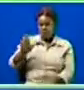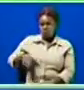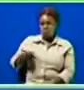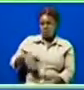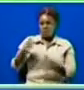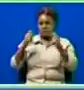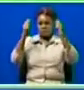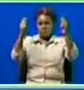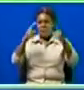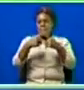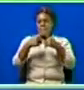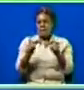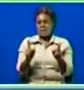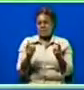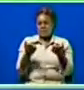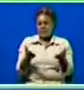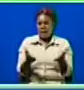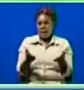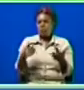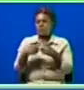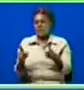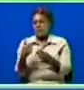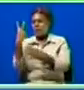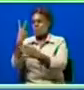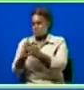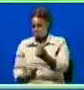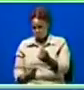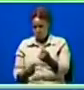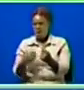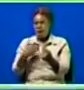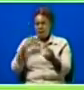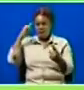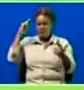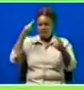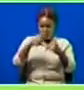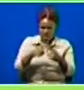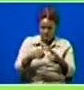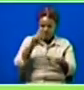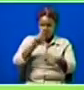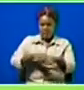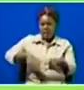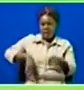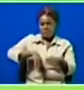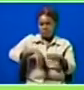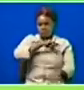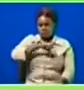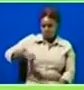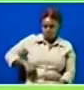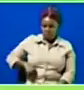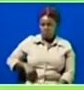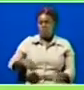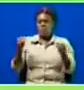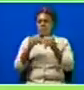League title, but as the league is still young, both teams have an ambition, even as Soccer Queens look forward to